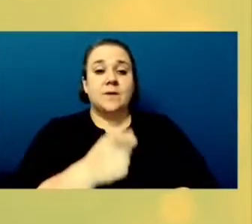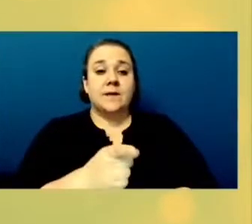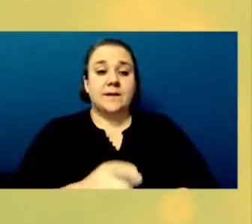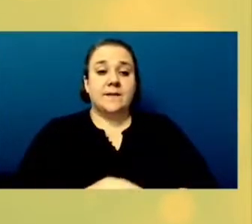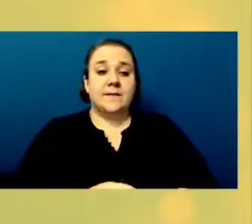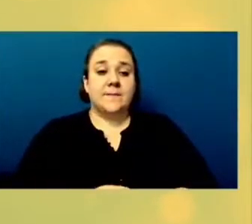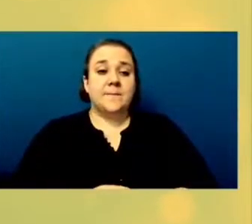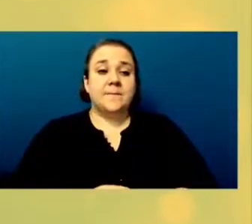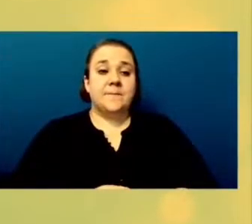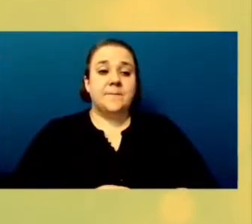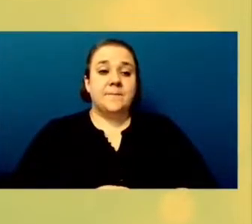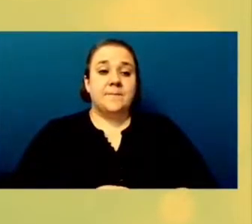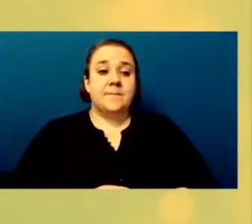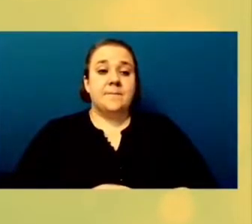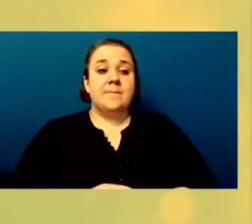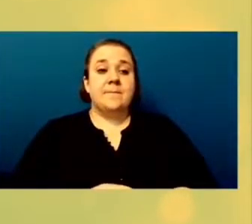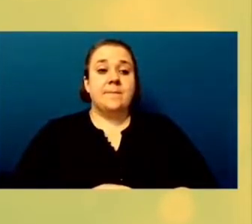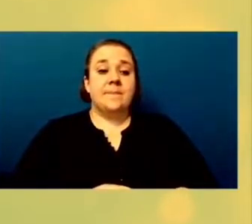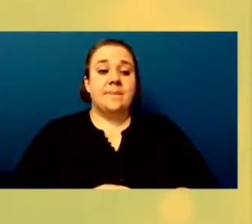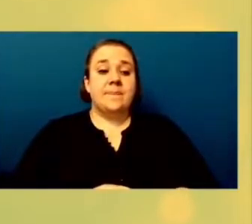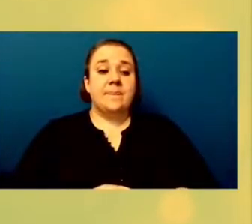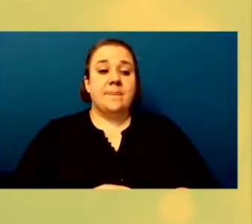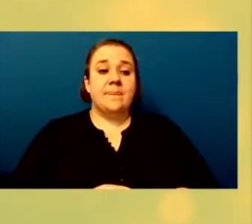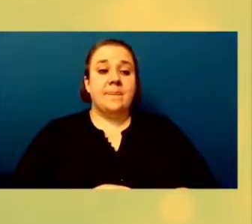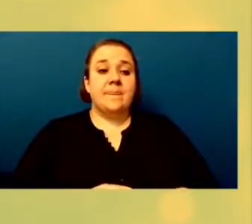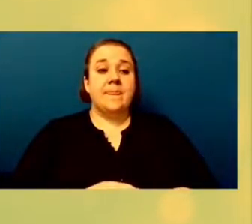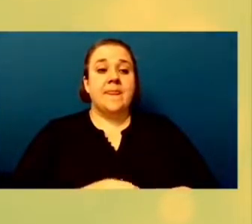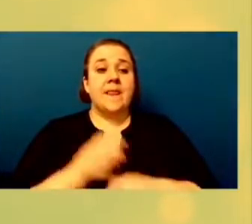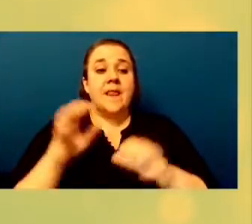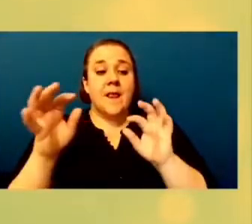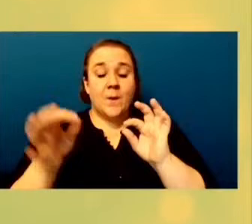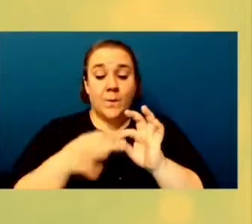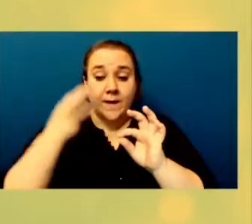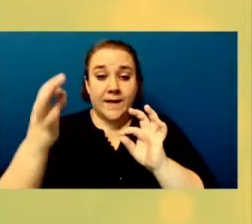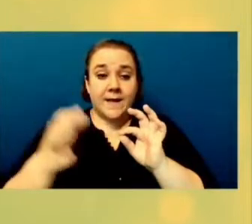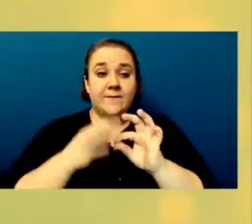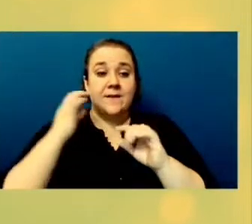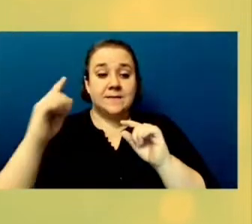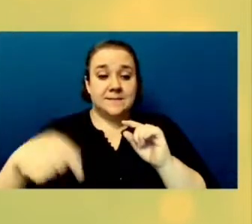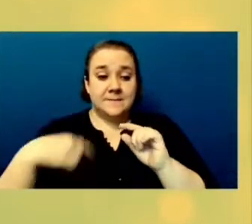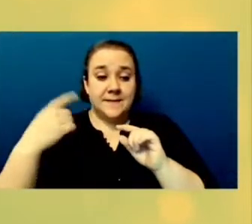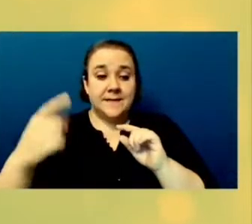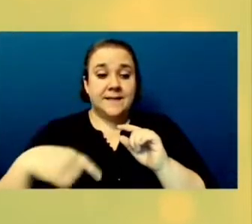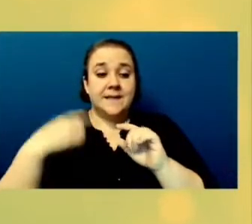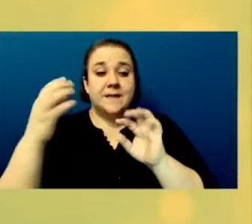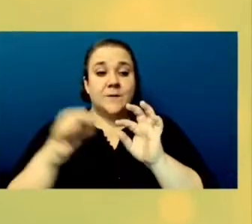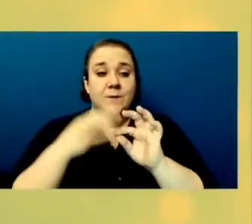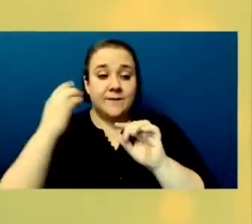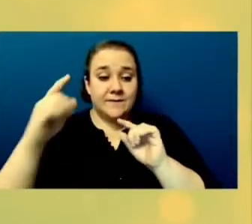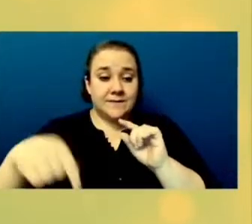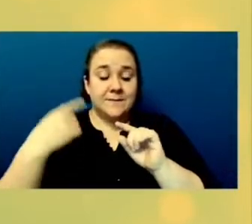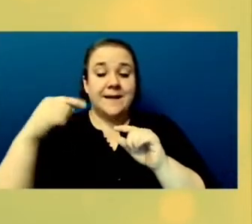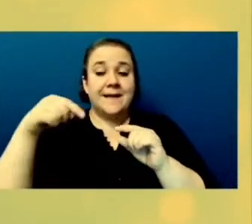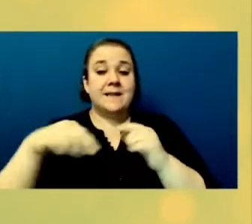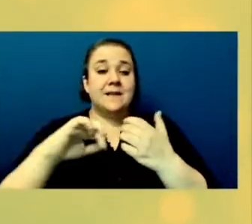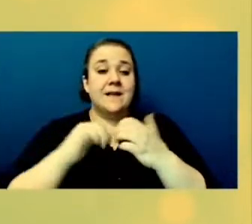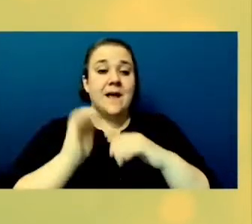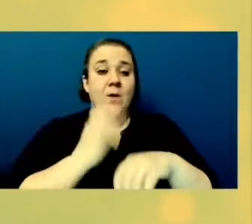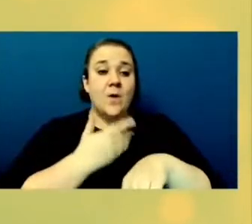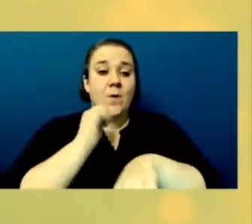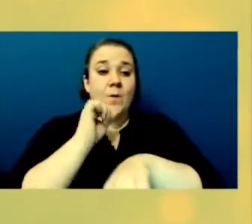and heal. Take the dream and make it real. Strand